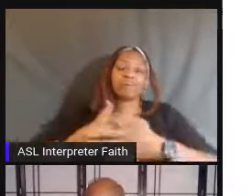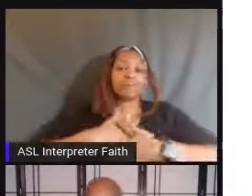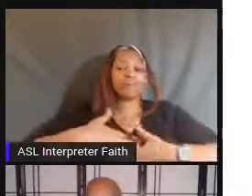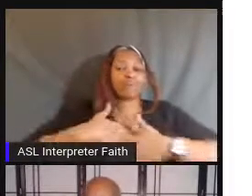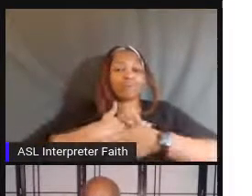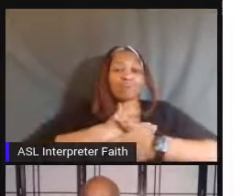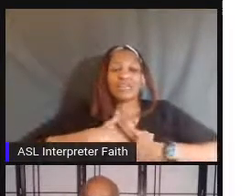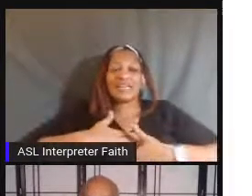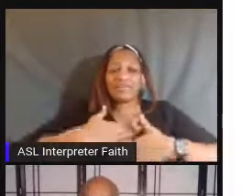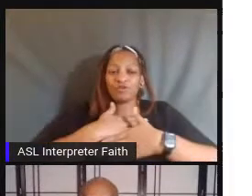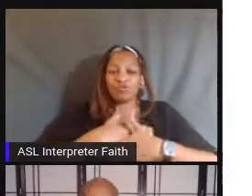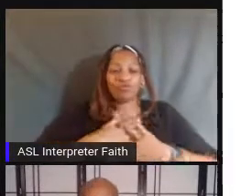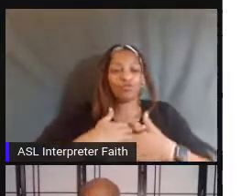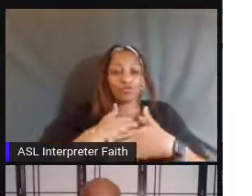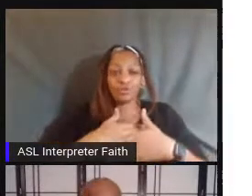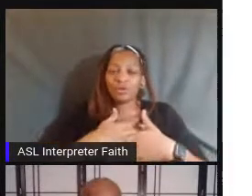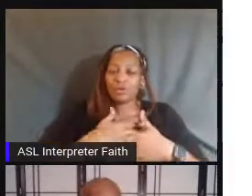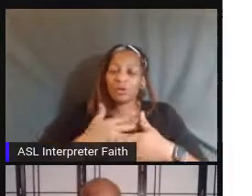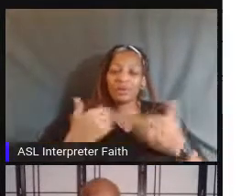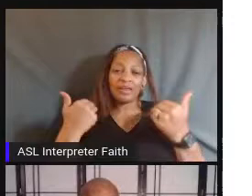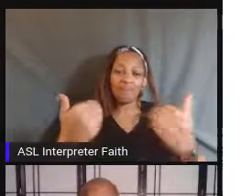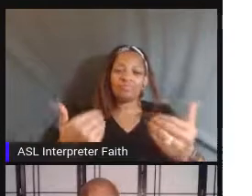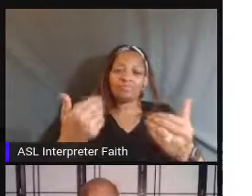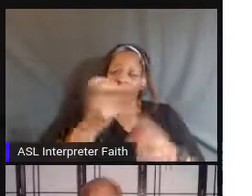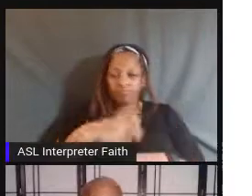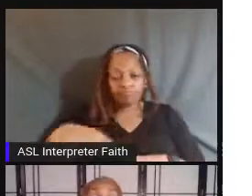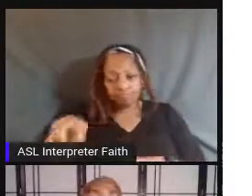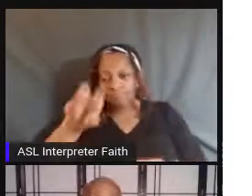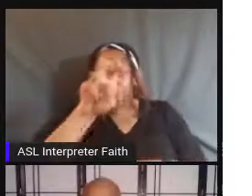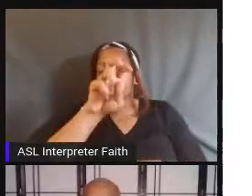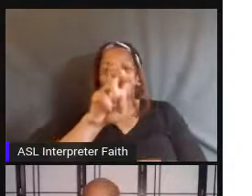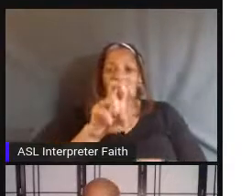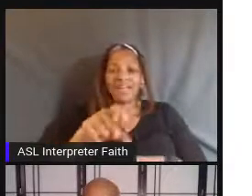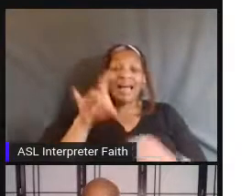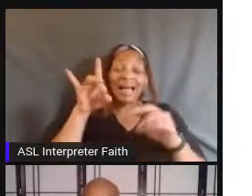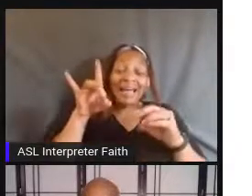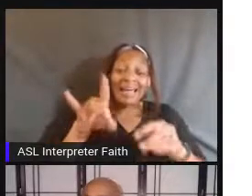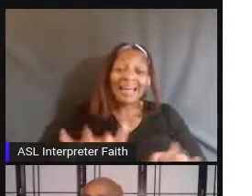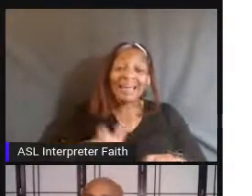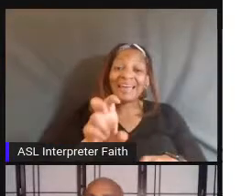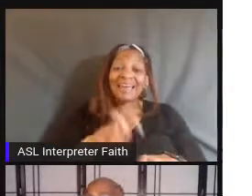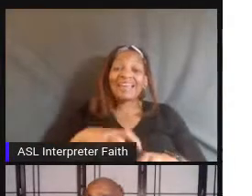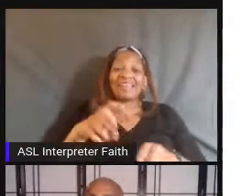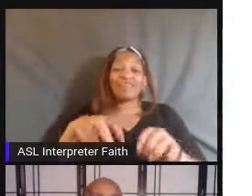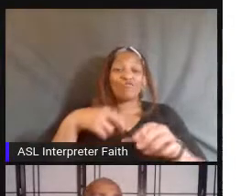Because I used to be someone who hated roller coasters. I'm not getting on that thing. I'm not getting on that thing. No,